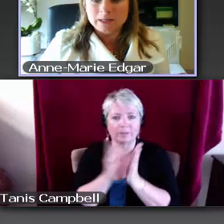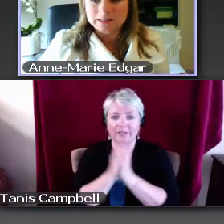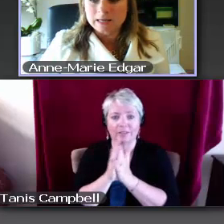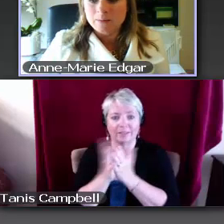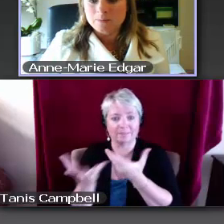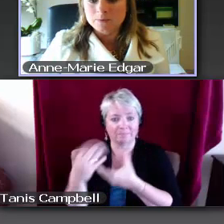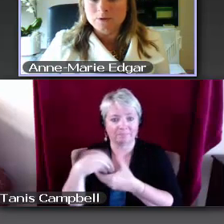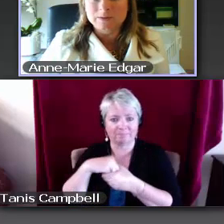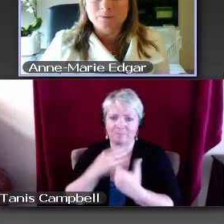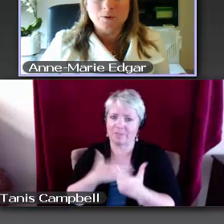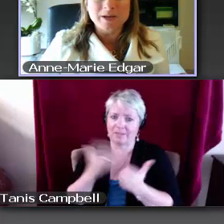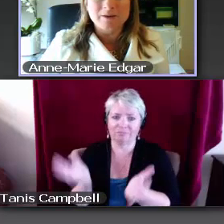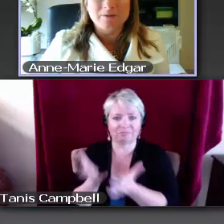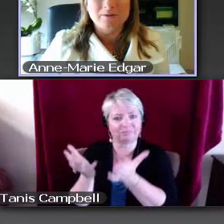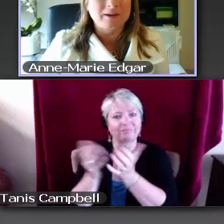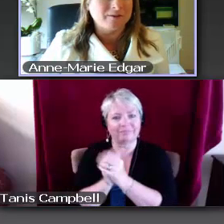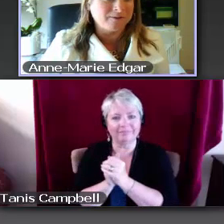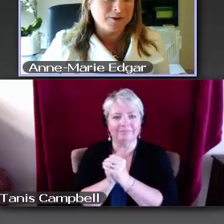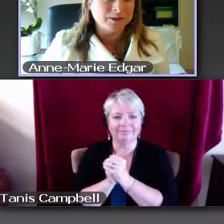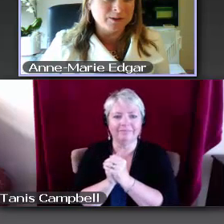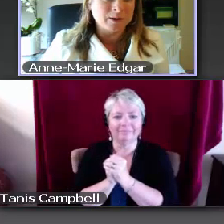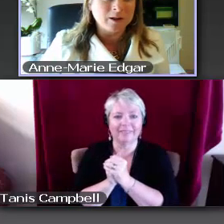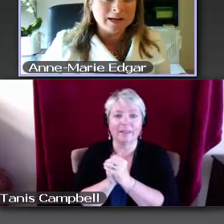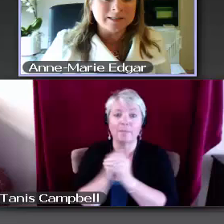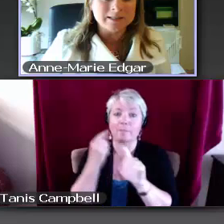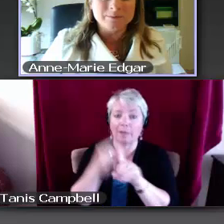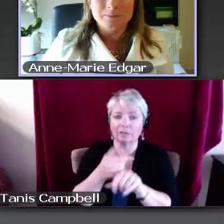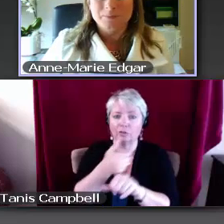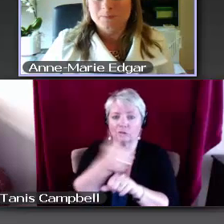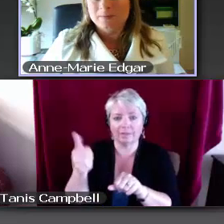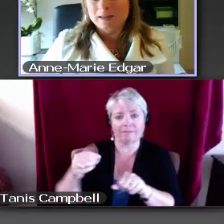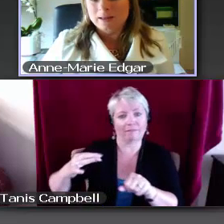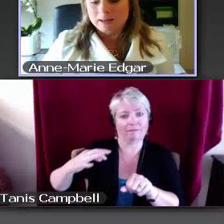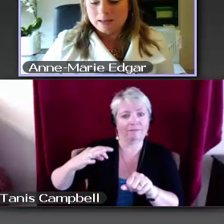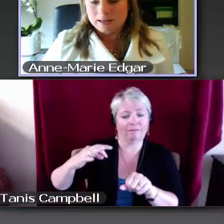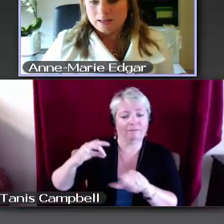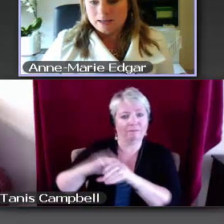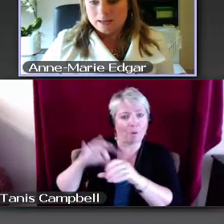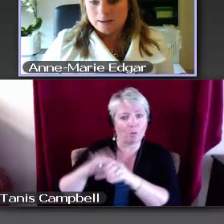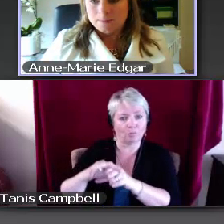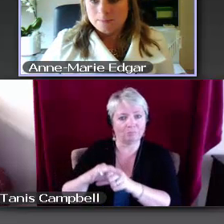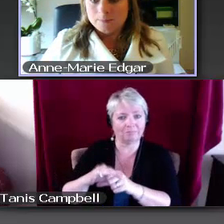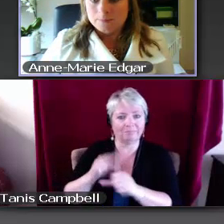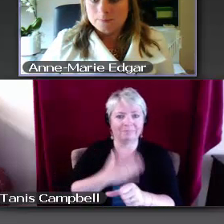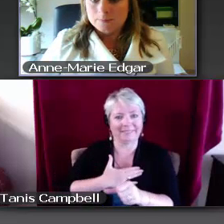it and please do some voting if you're so inclined.